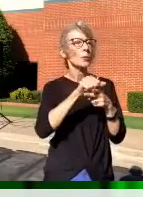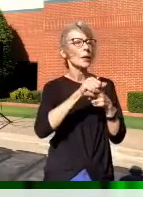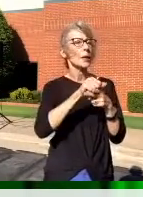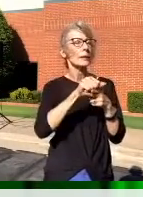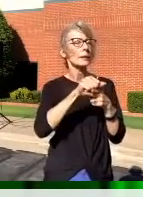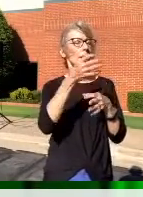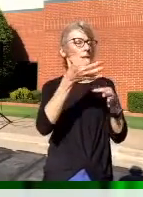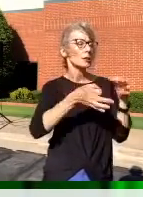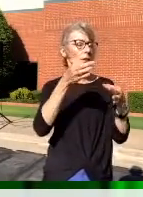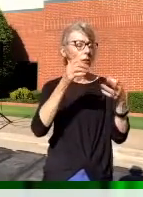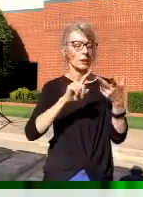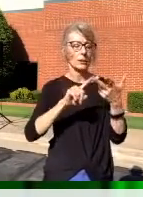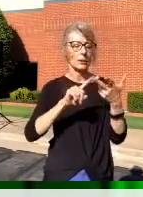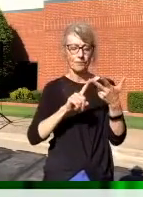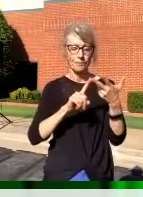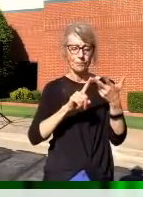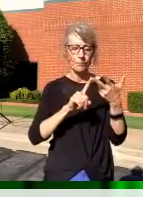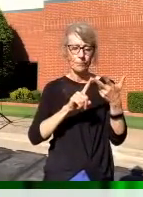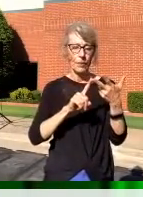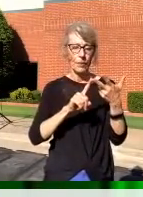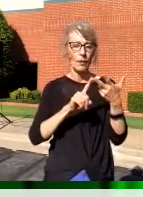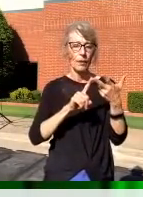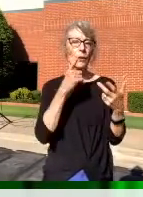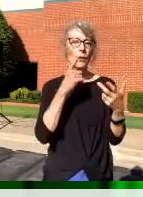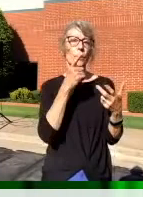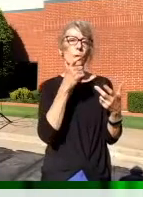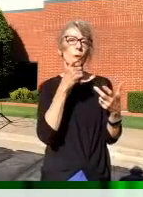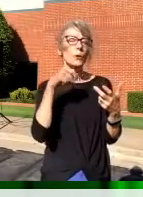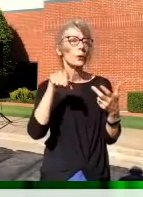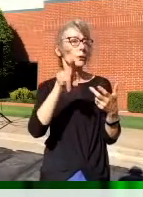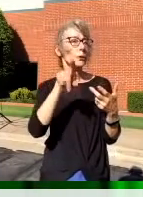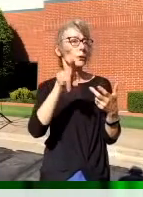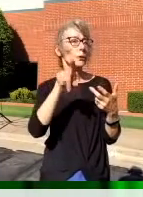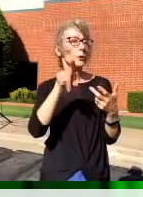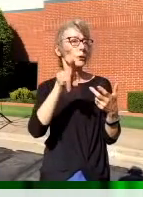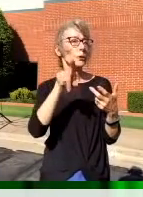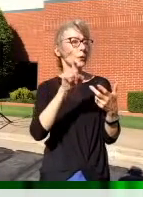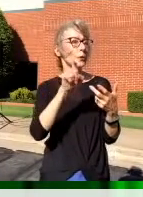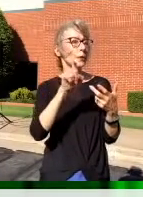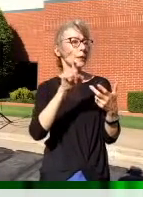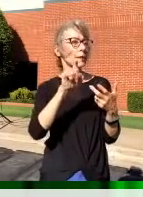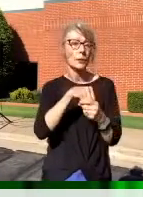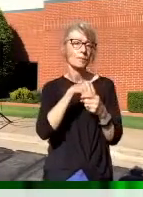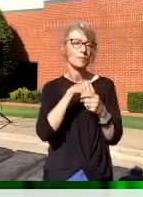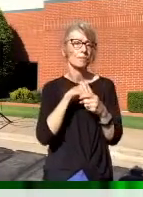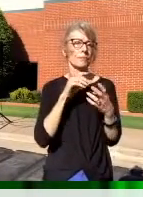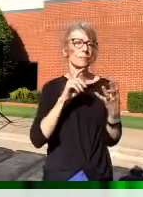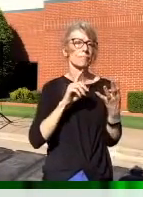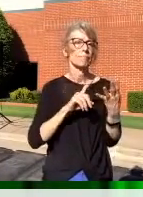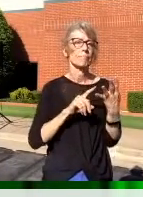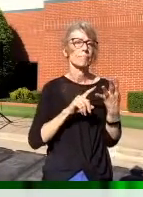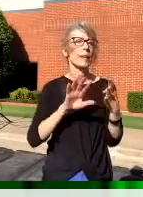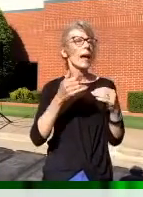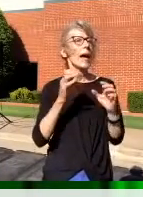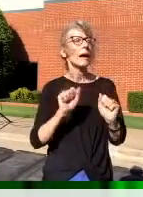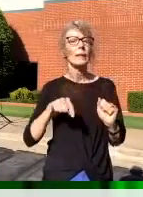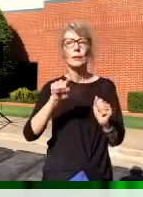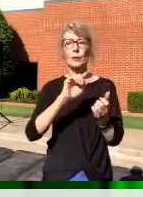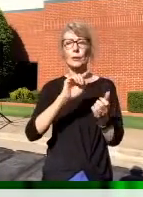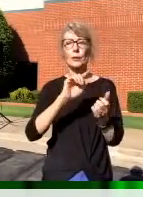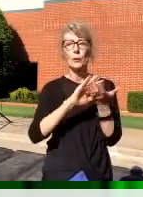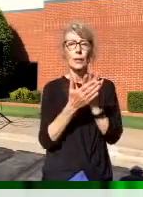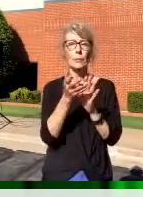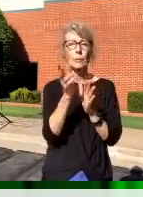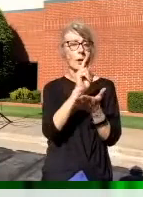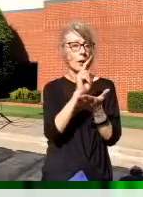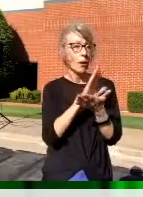who do you need to include? Question number 4, how can you be holy? And question number 5,